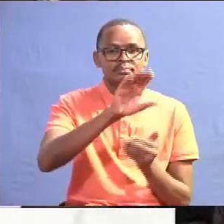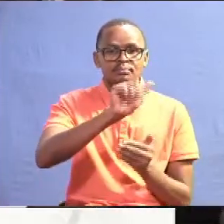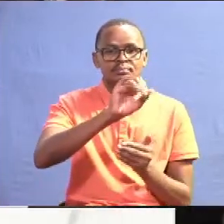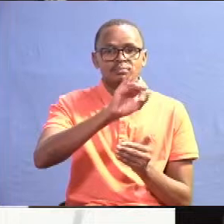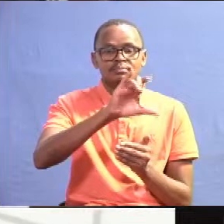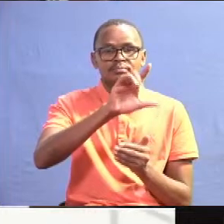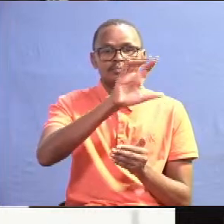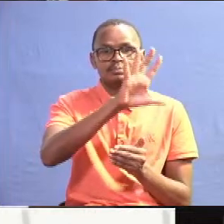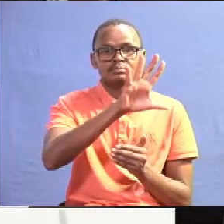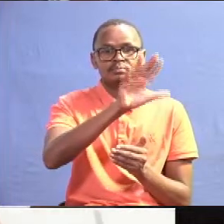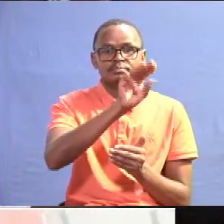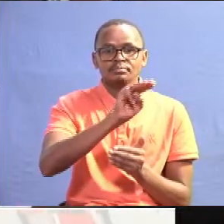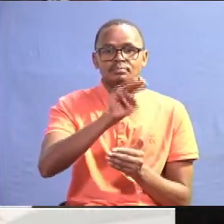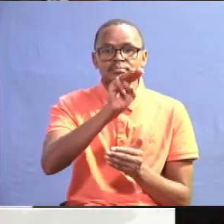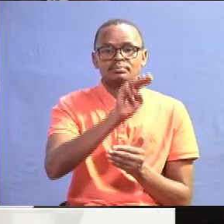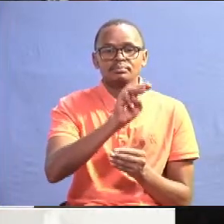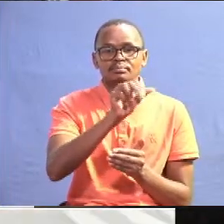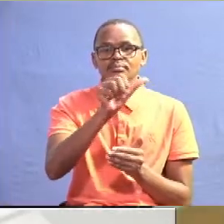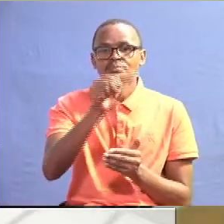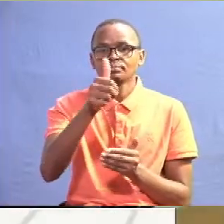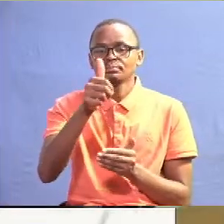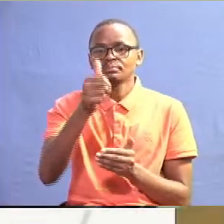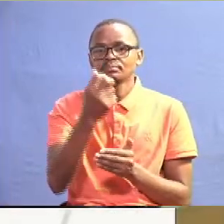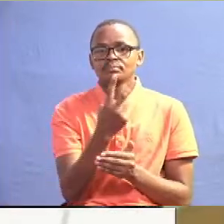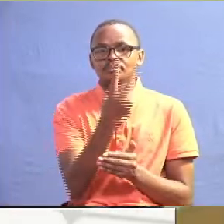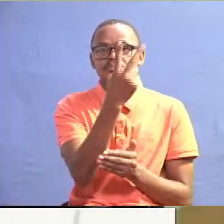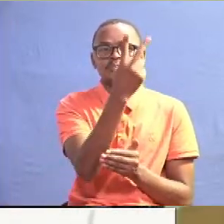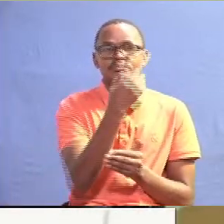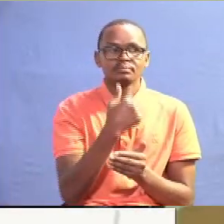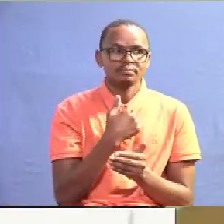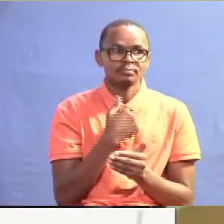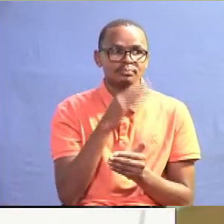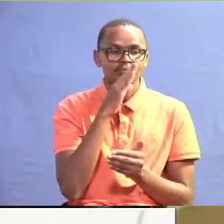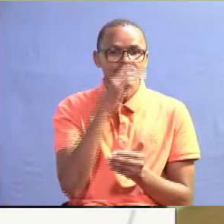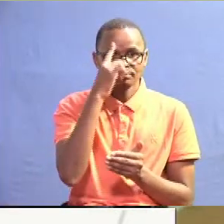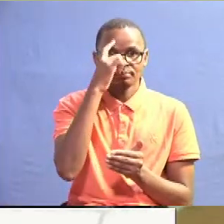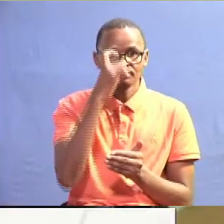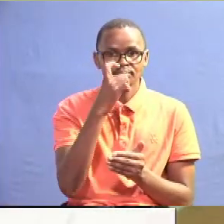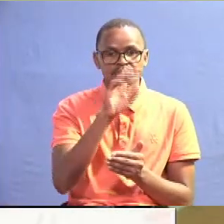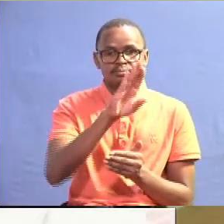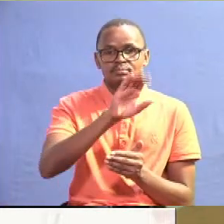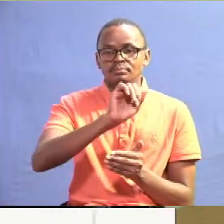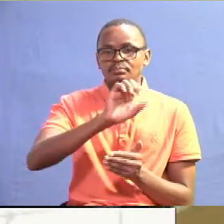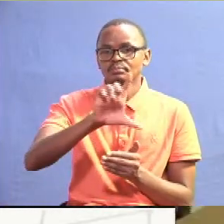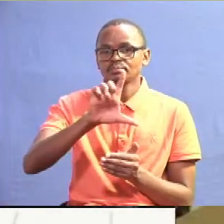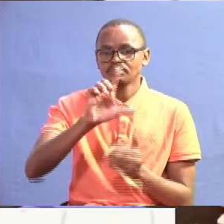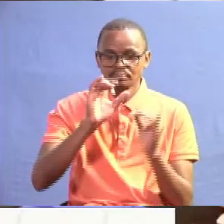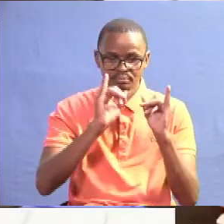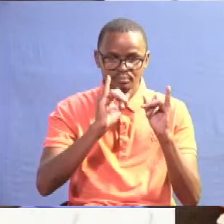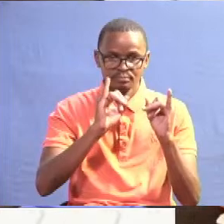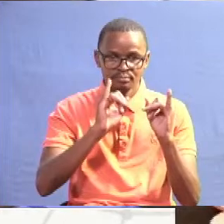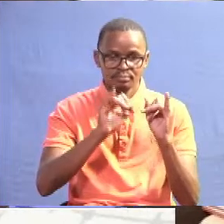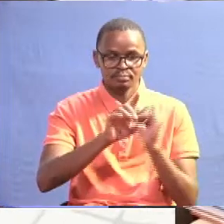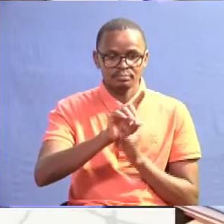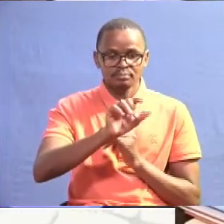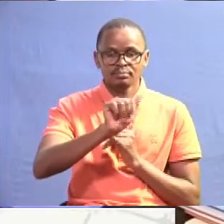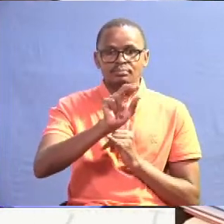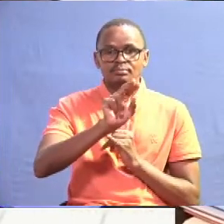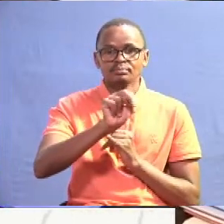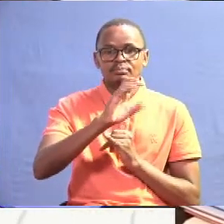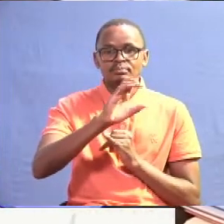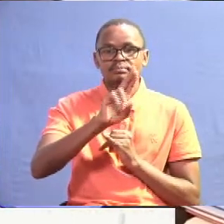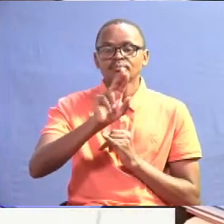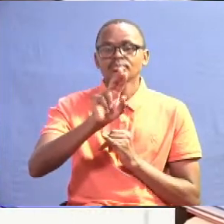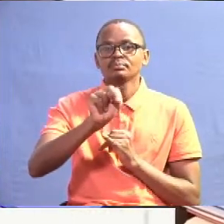million shillings each, whereas the other 2 suspects have been denied bail. The suspect, Duncan Wambua,